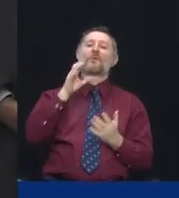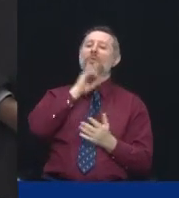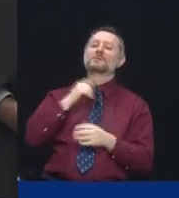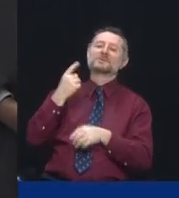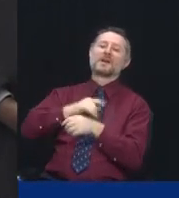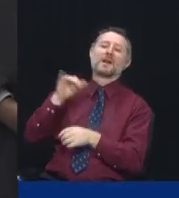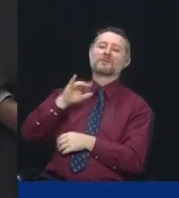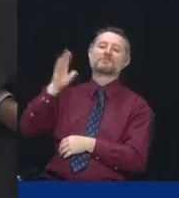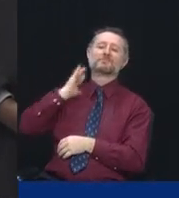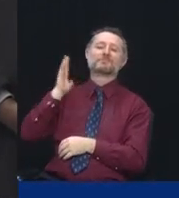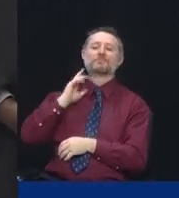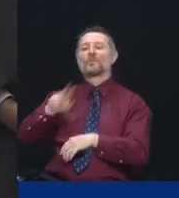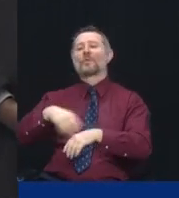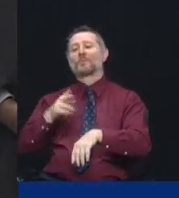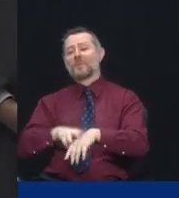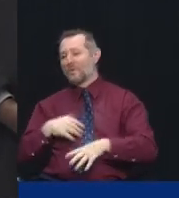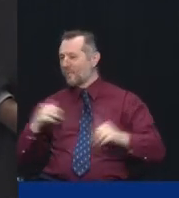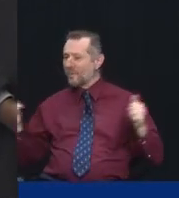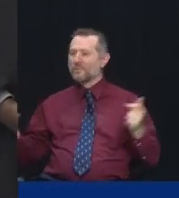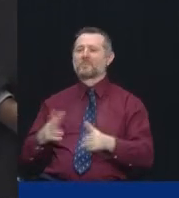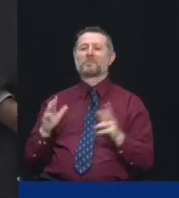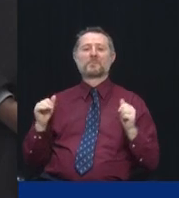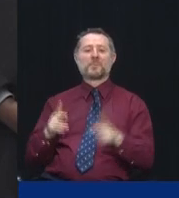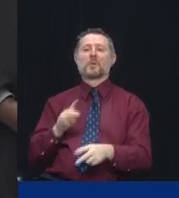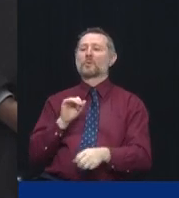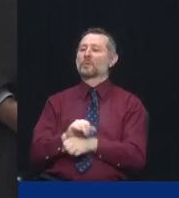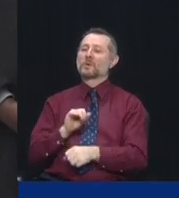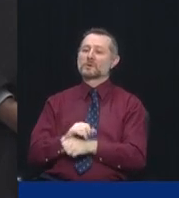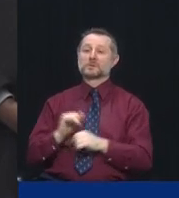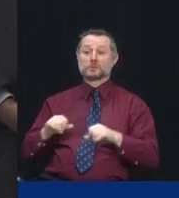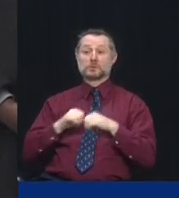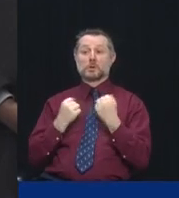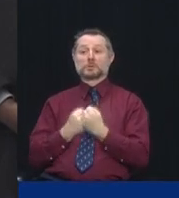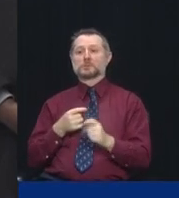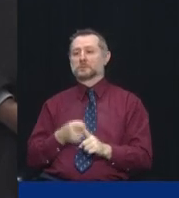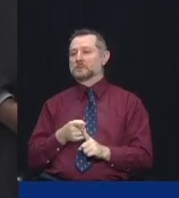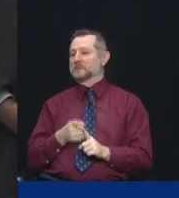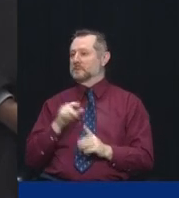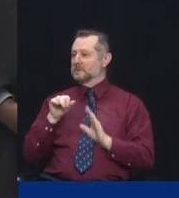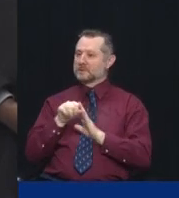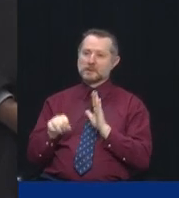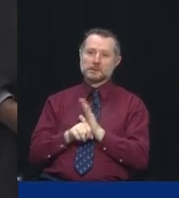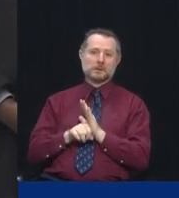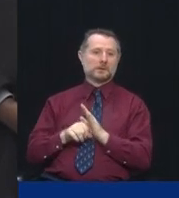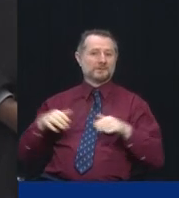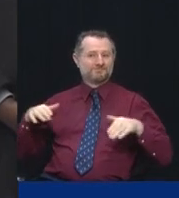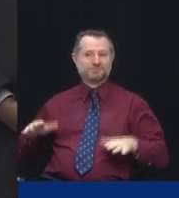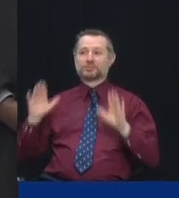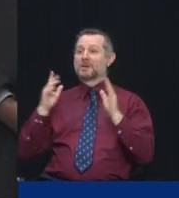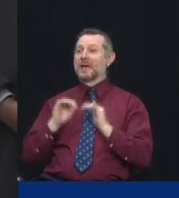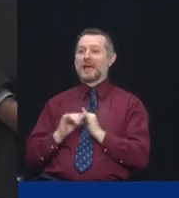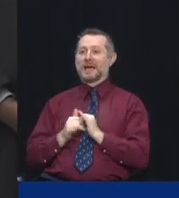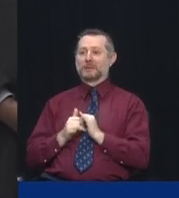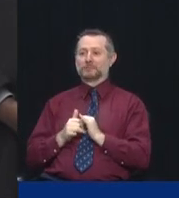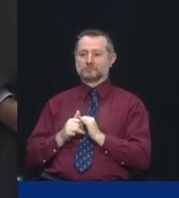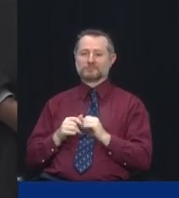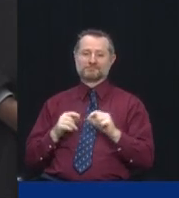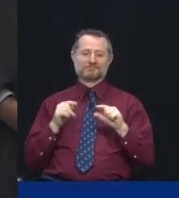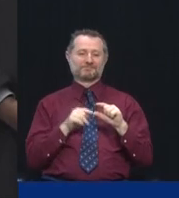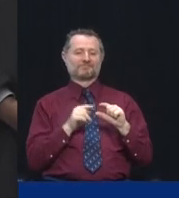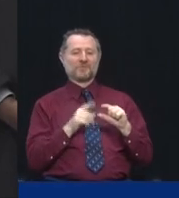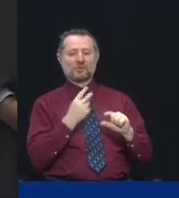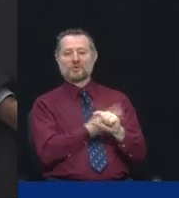people working again and society thriving again. And the vaccine is the best way to do that. We're taking another